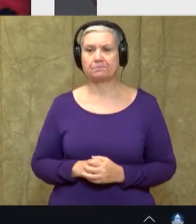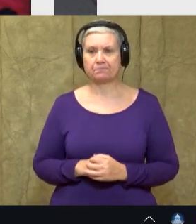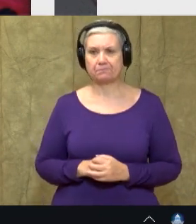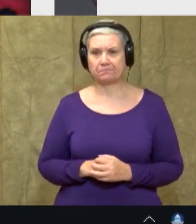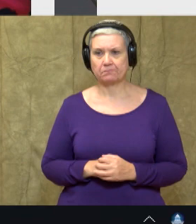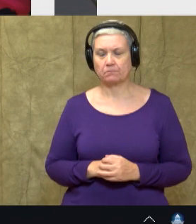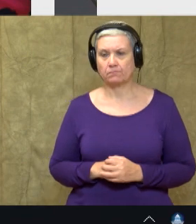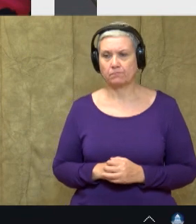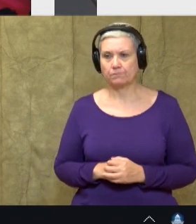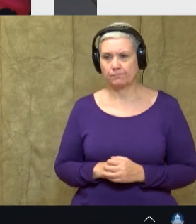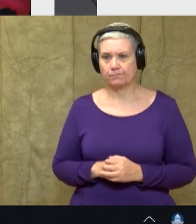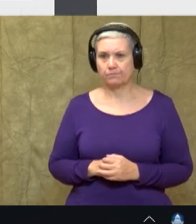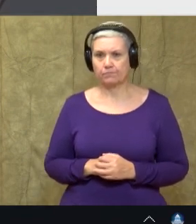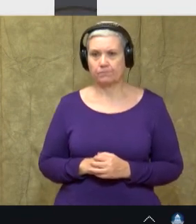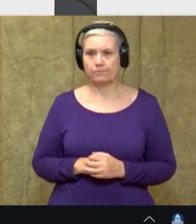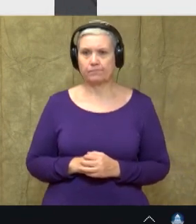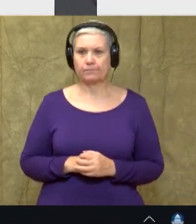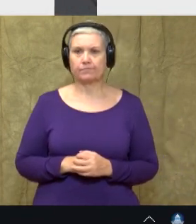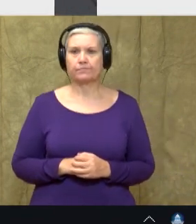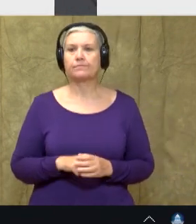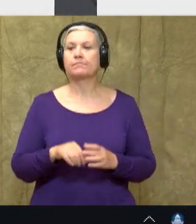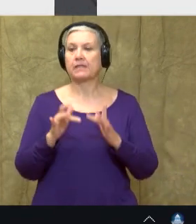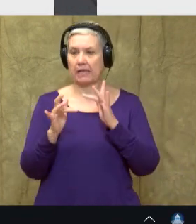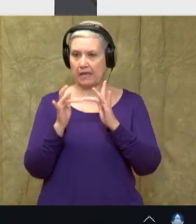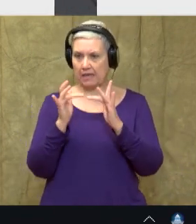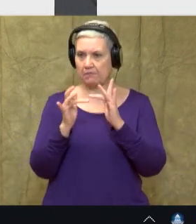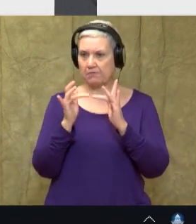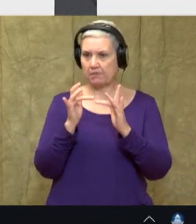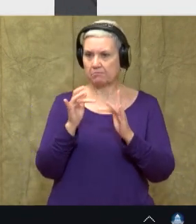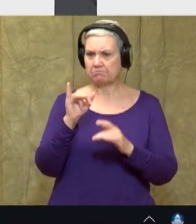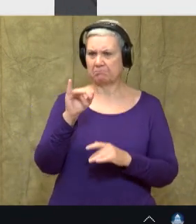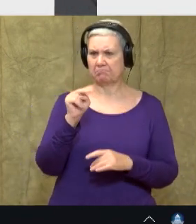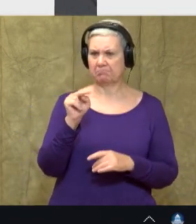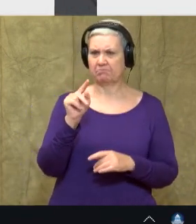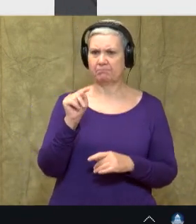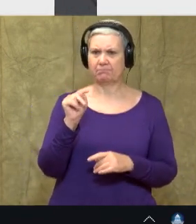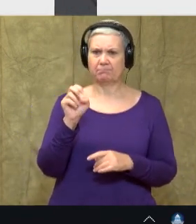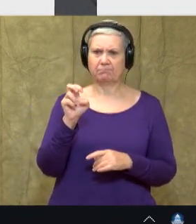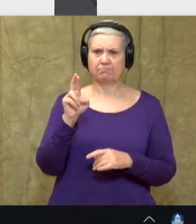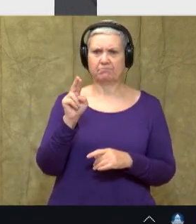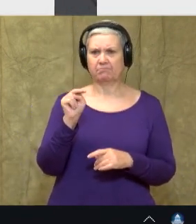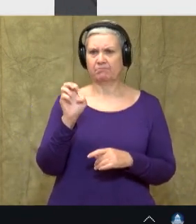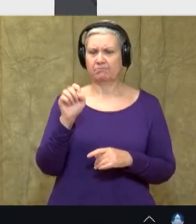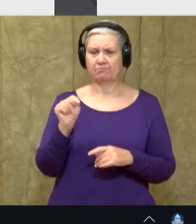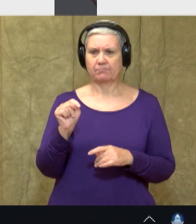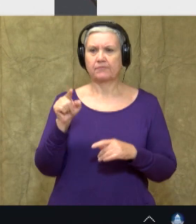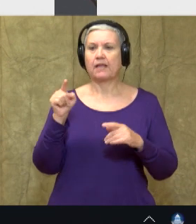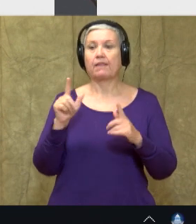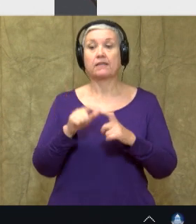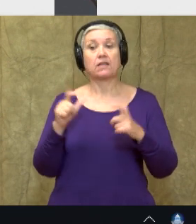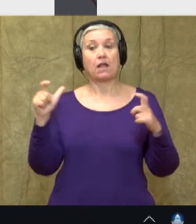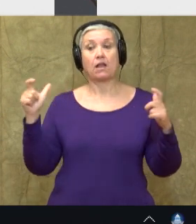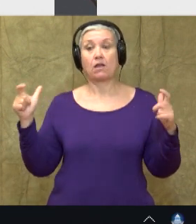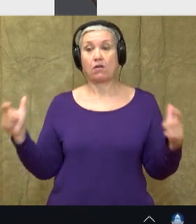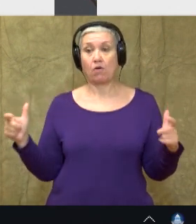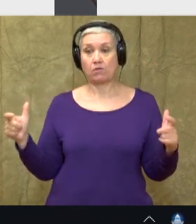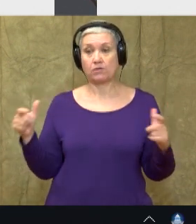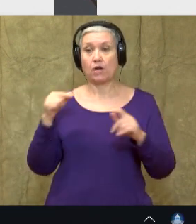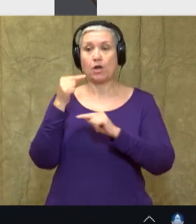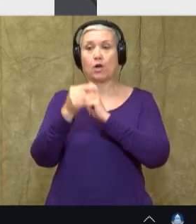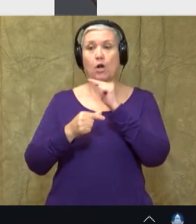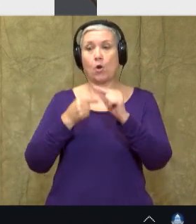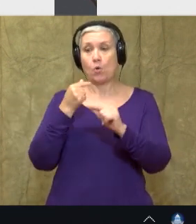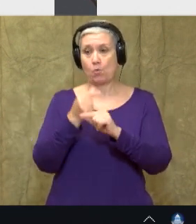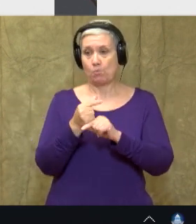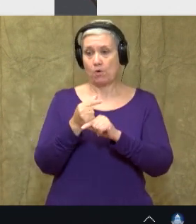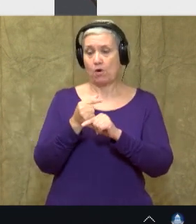Now, we're going to go to internet. The word internet. The internet is the largest global